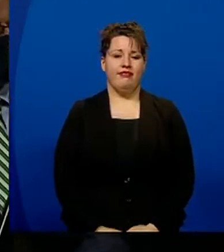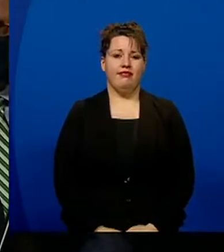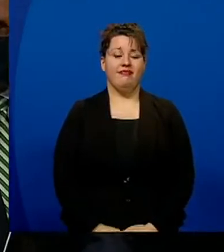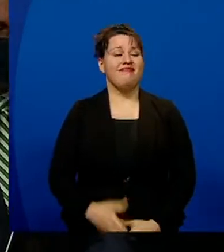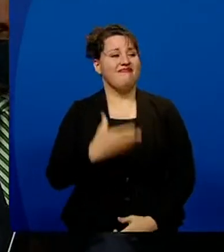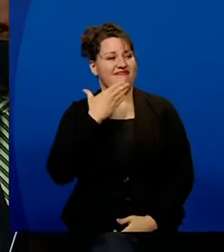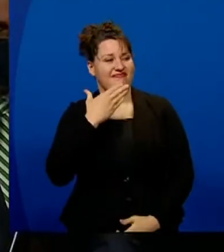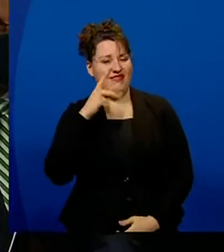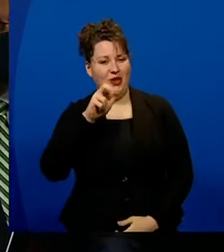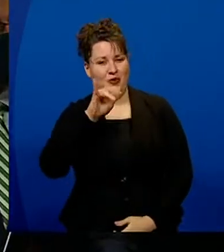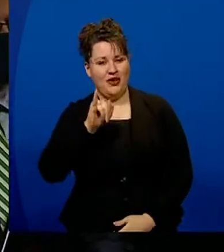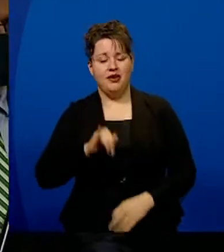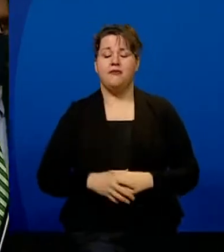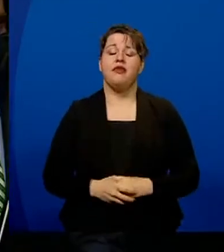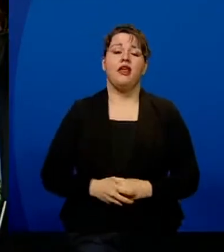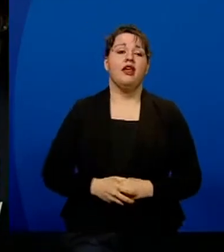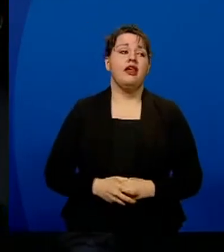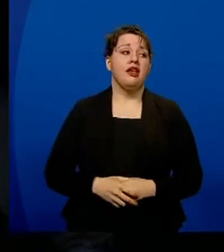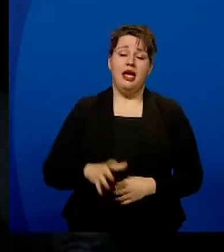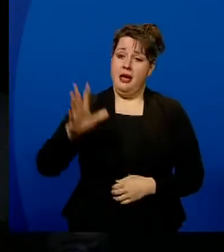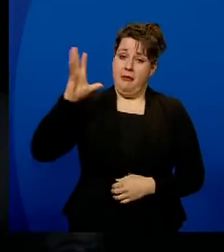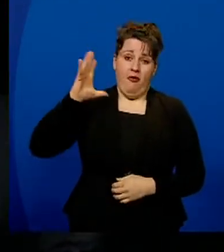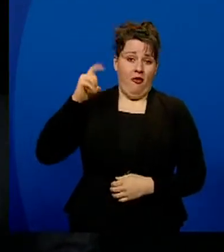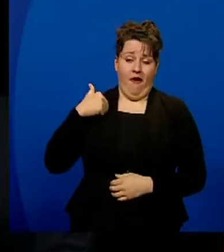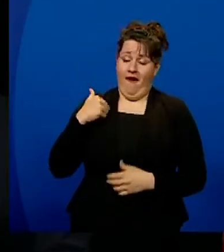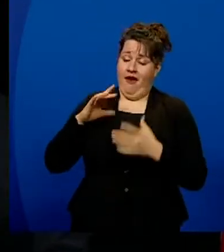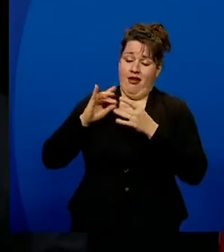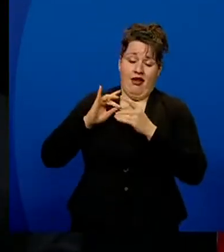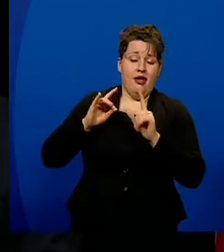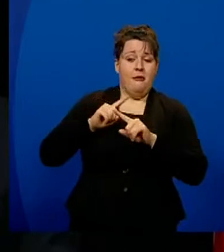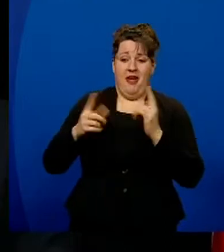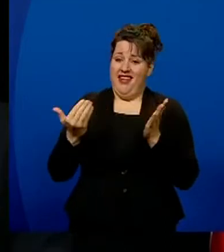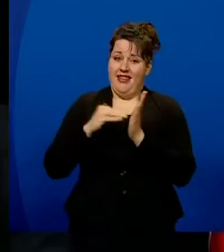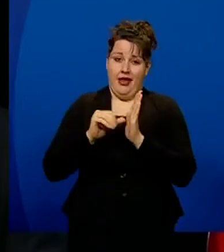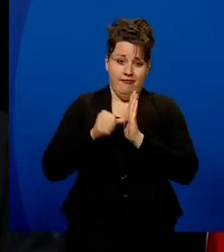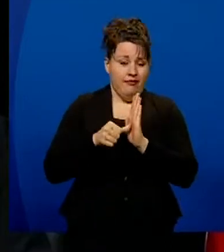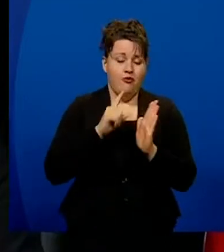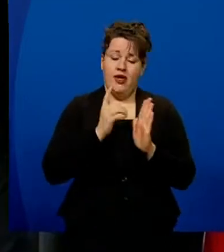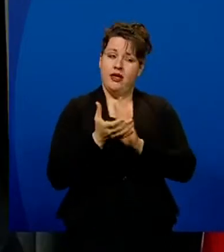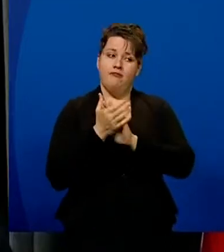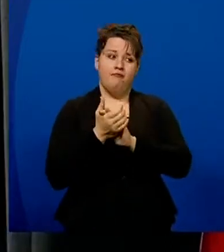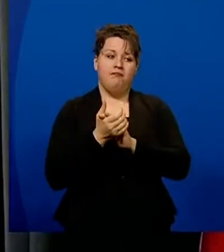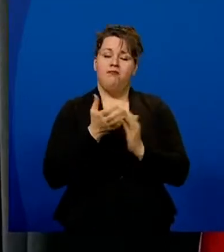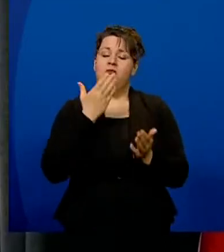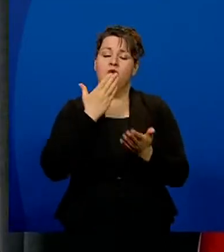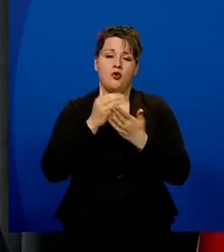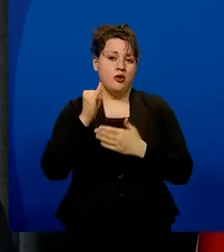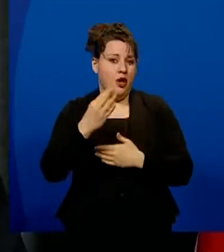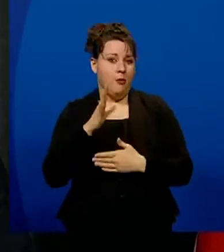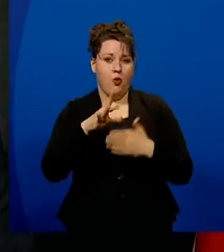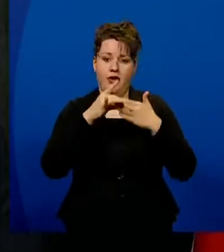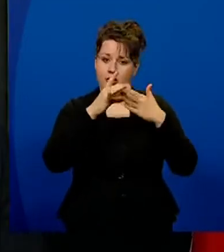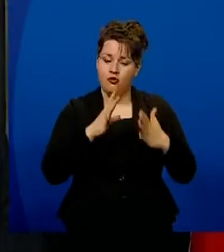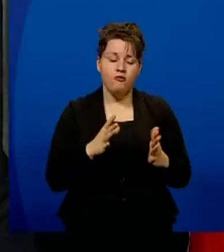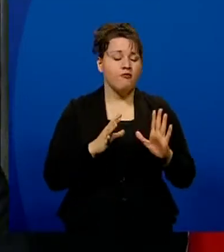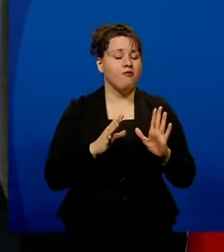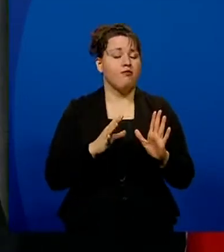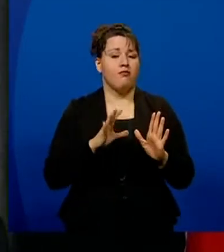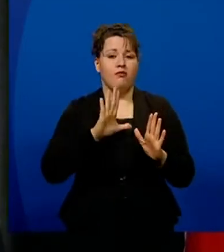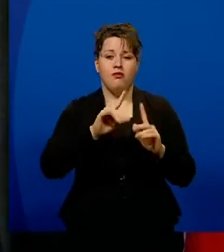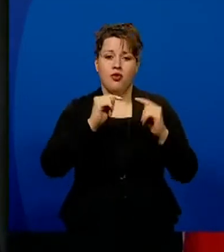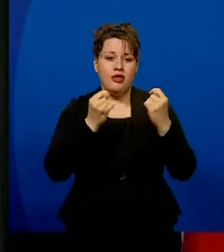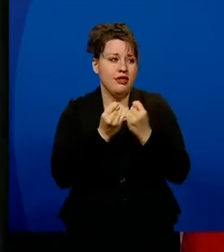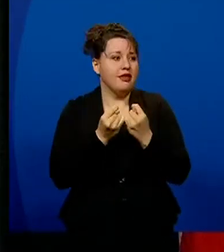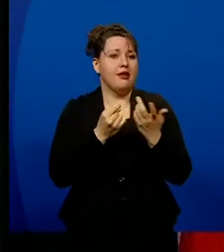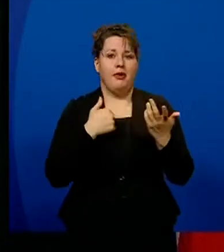Thank you, Kerry. And I said it then and I'll say it again. I just really commend you, your leadership and your team, and just the collaboration